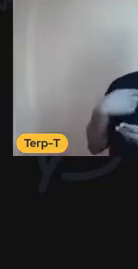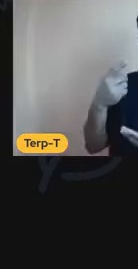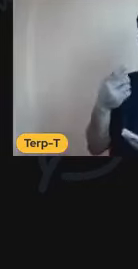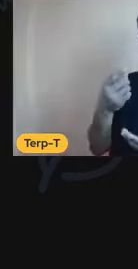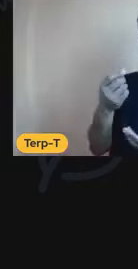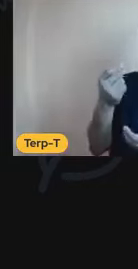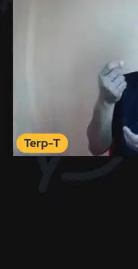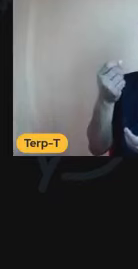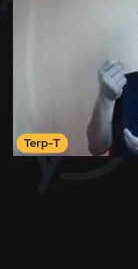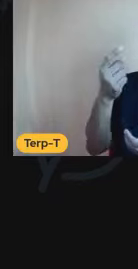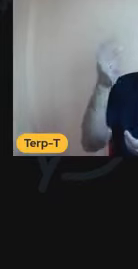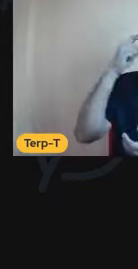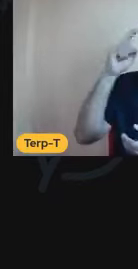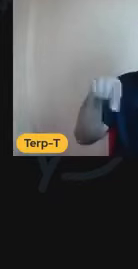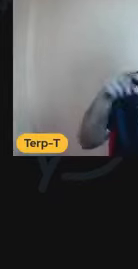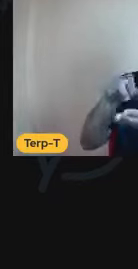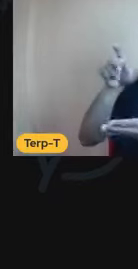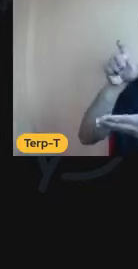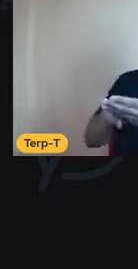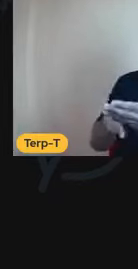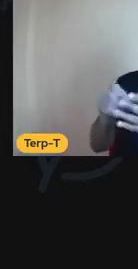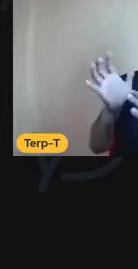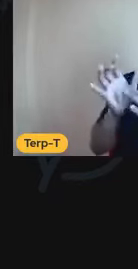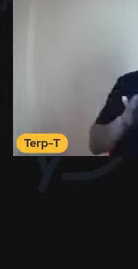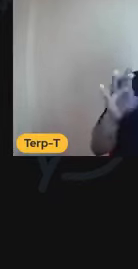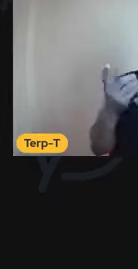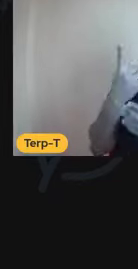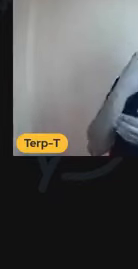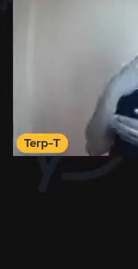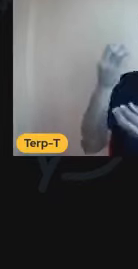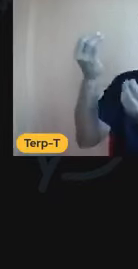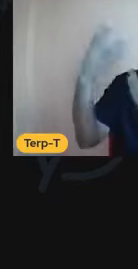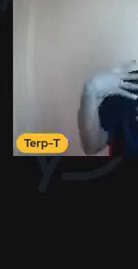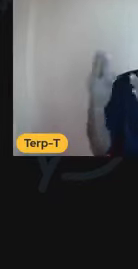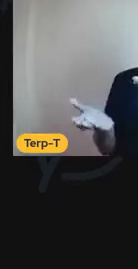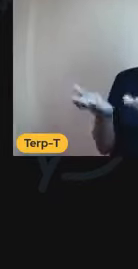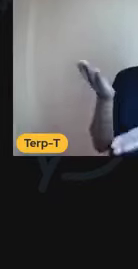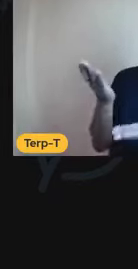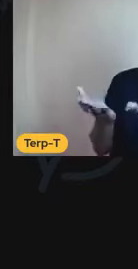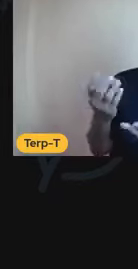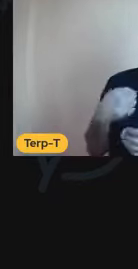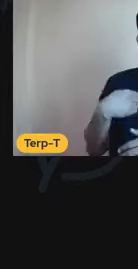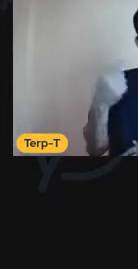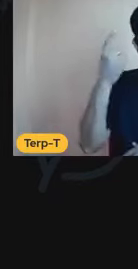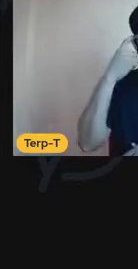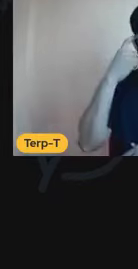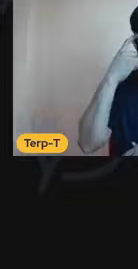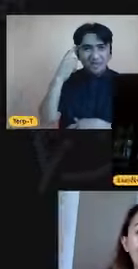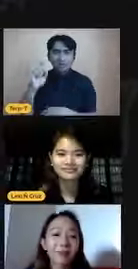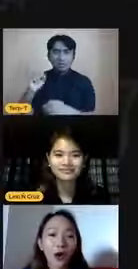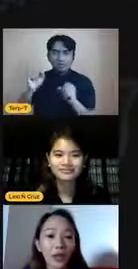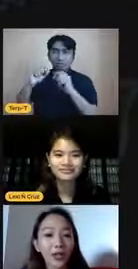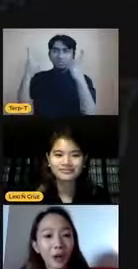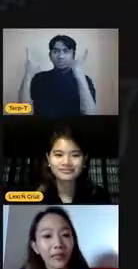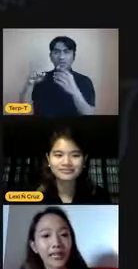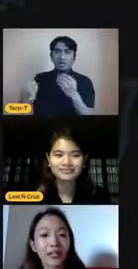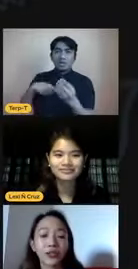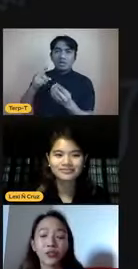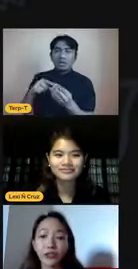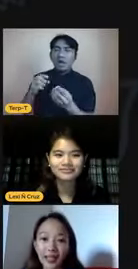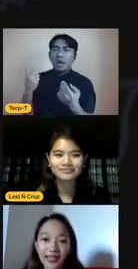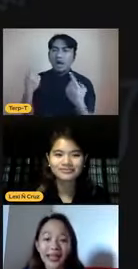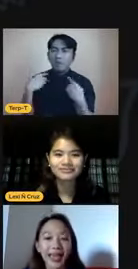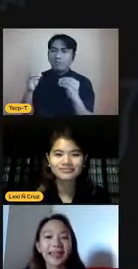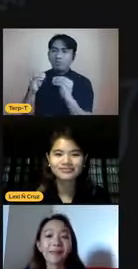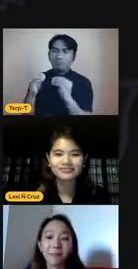Bible verses and the quotes that she mentioned a while ago, siguro, one thing that struck me the most is we have a moral